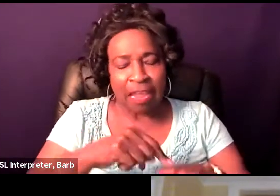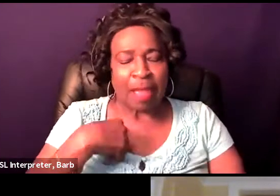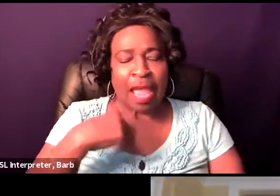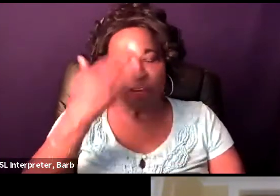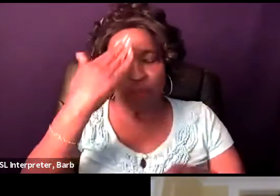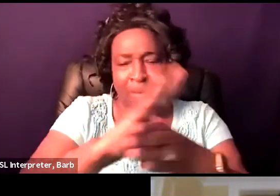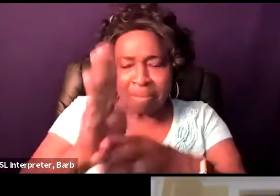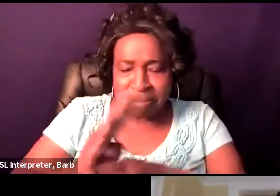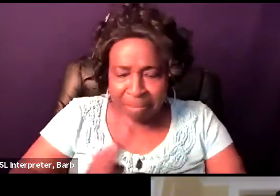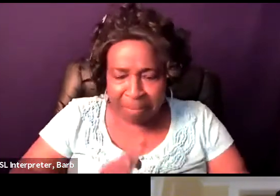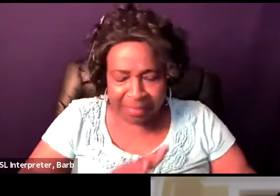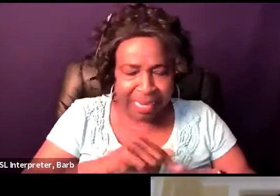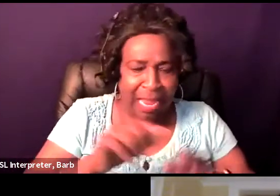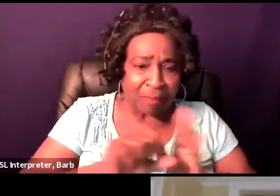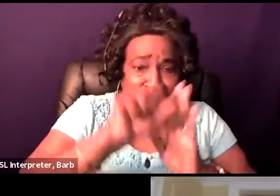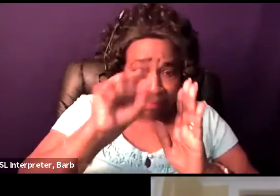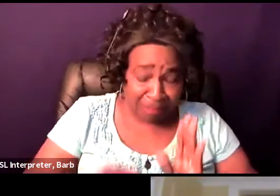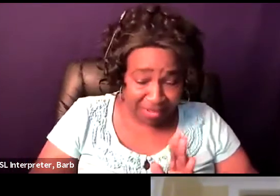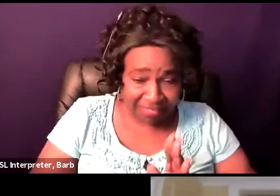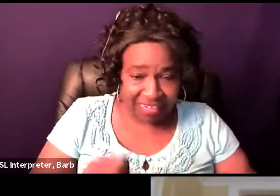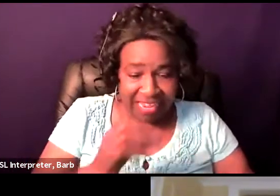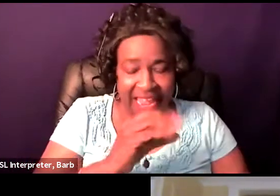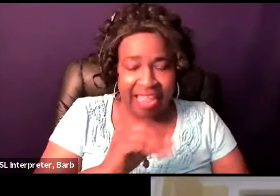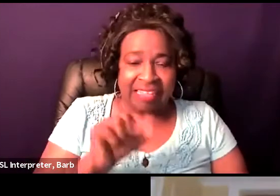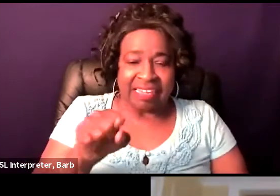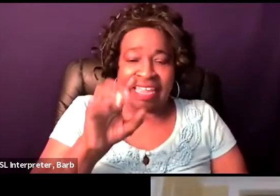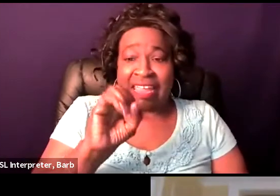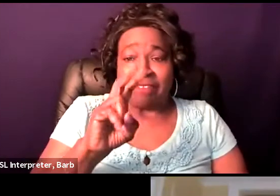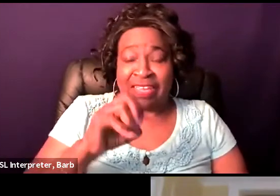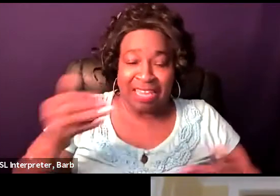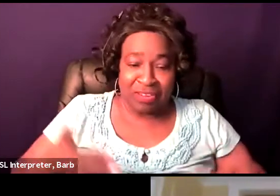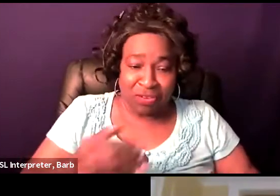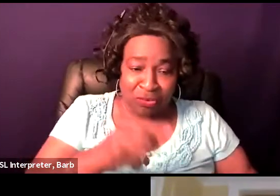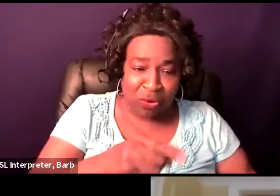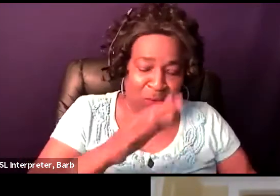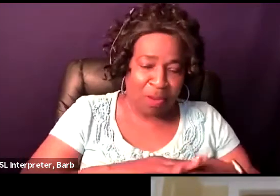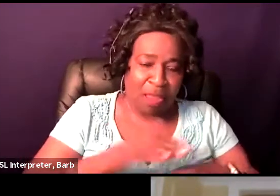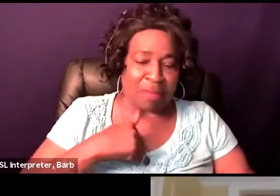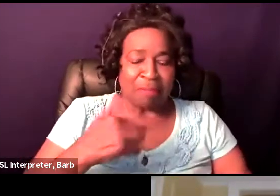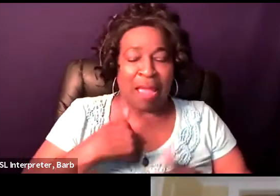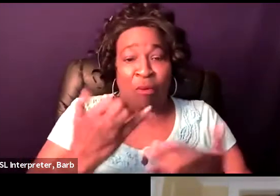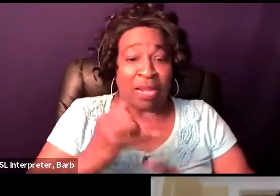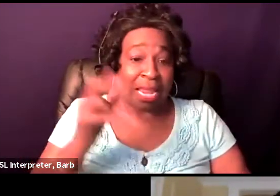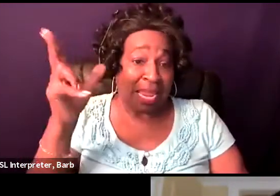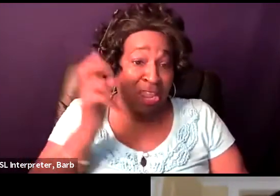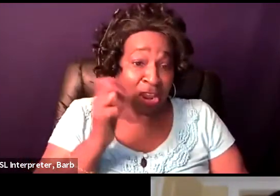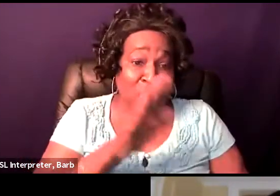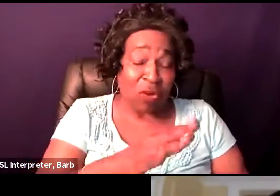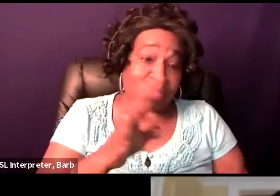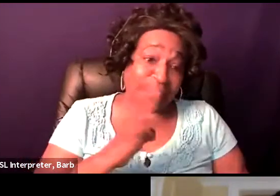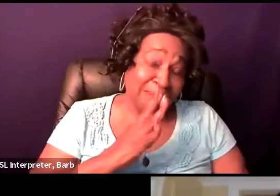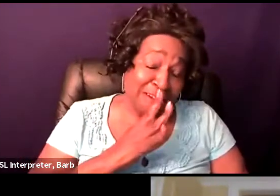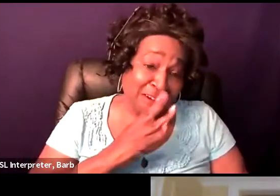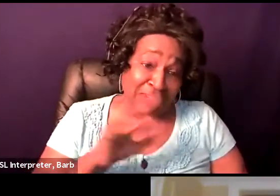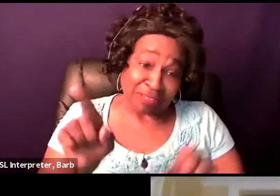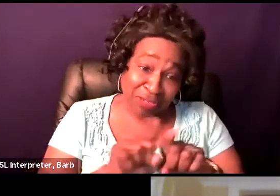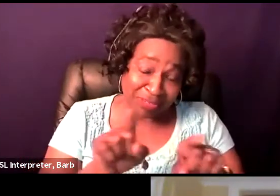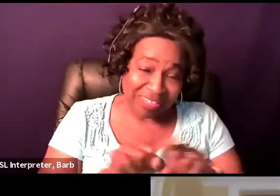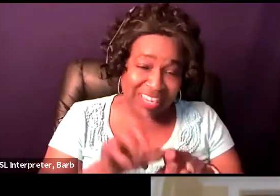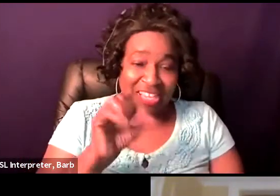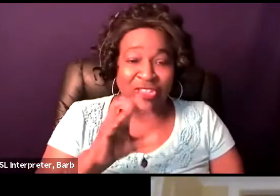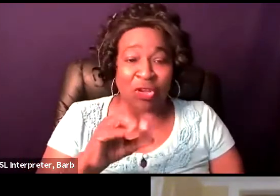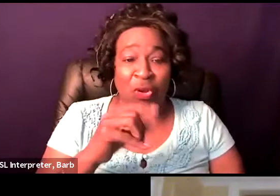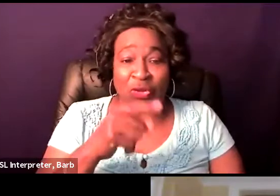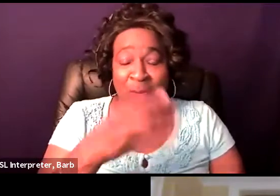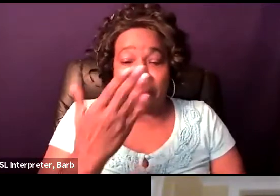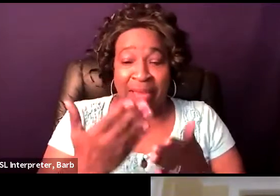the semester, and Eve's introduction of you reminded me that I want to hear your talk on these issues as well. So we might have to